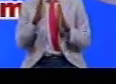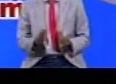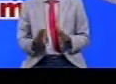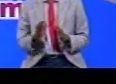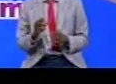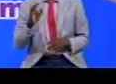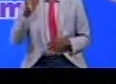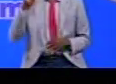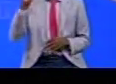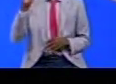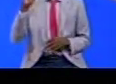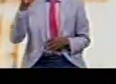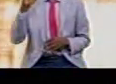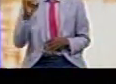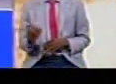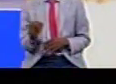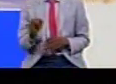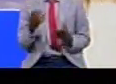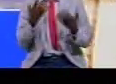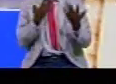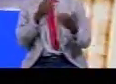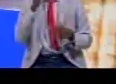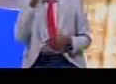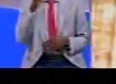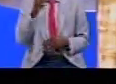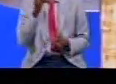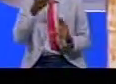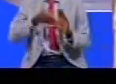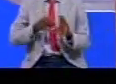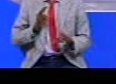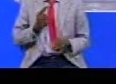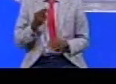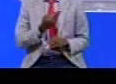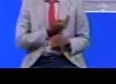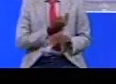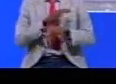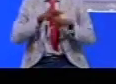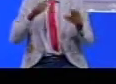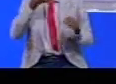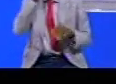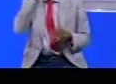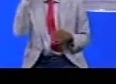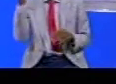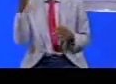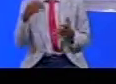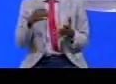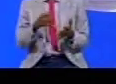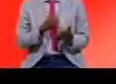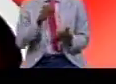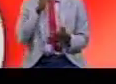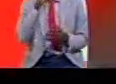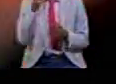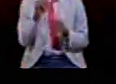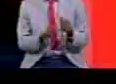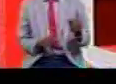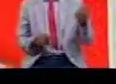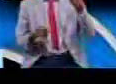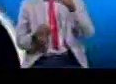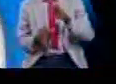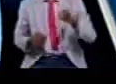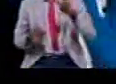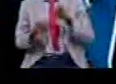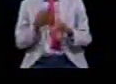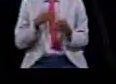Kumuyi, awaits you. Join us. Don't forget, it's every Monday, and it's